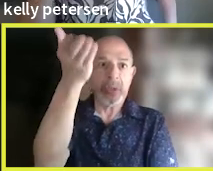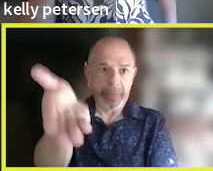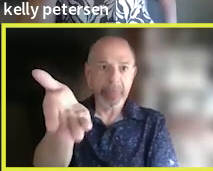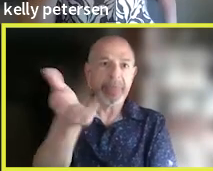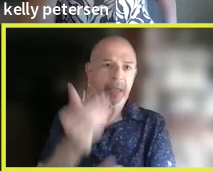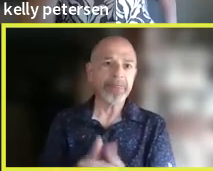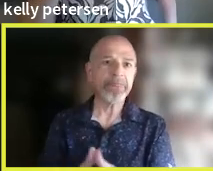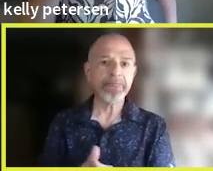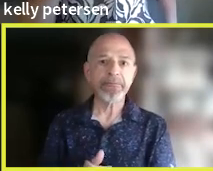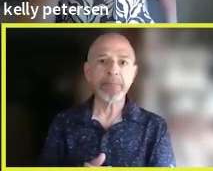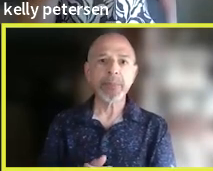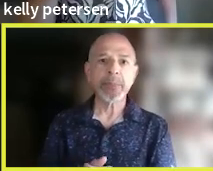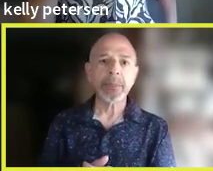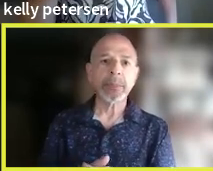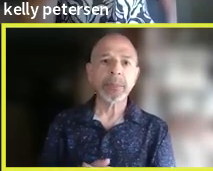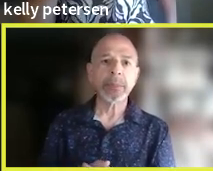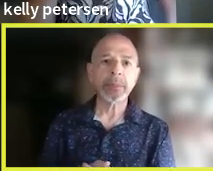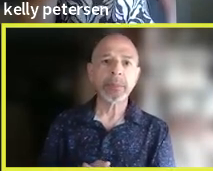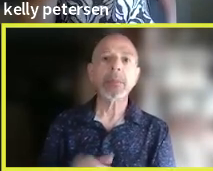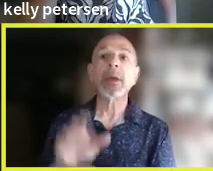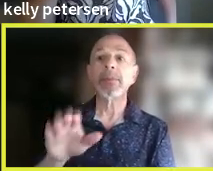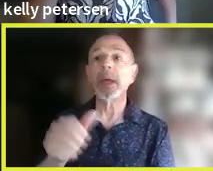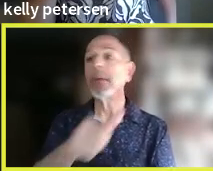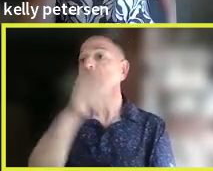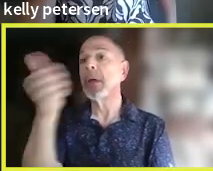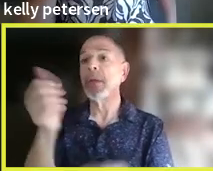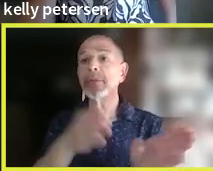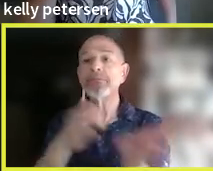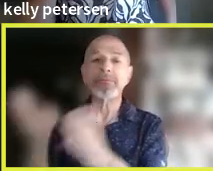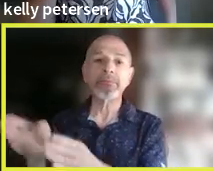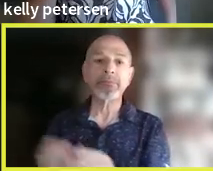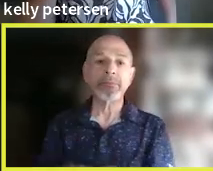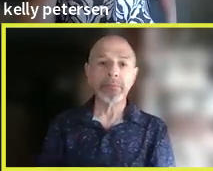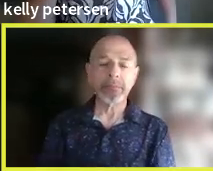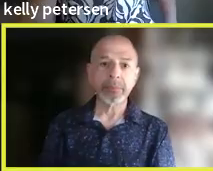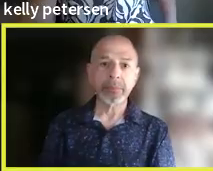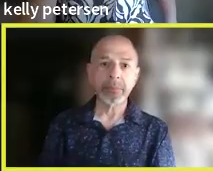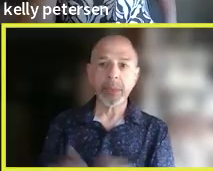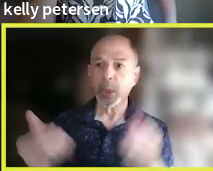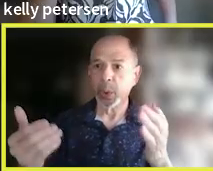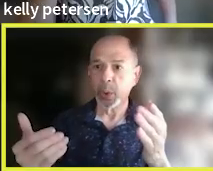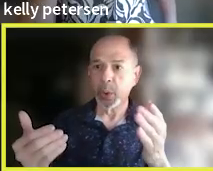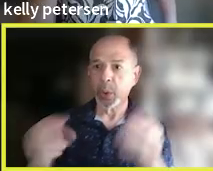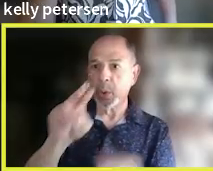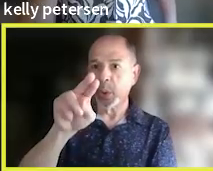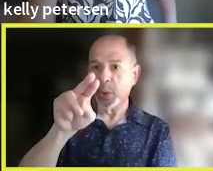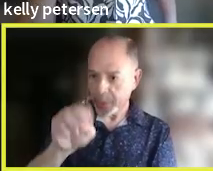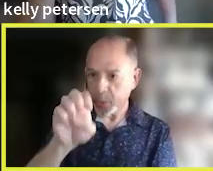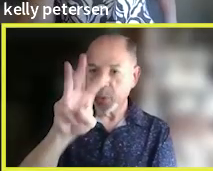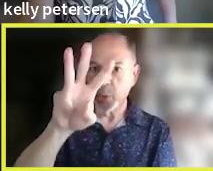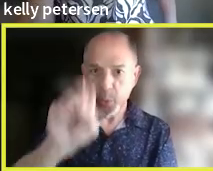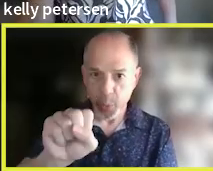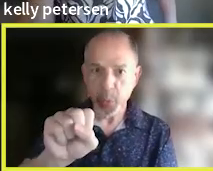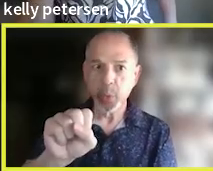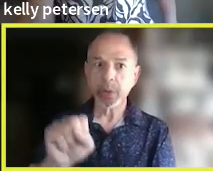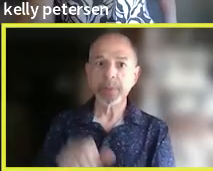And while we're speaking of some community news, I don't know if everybody fully realizes that we actually